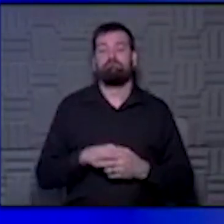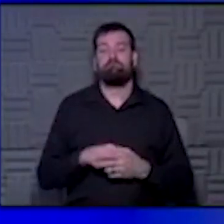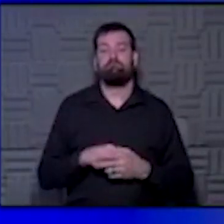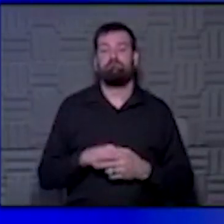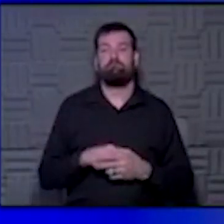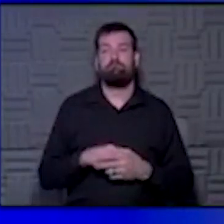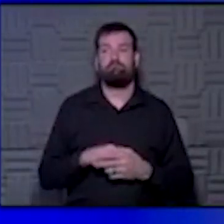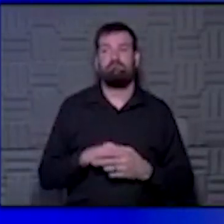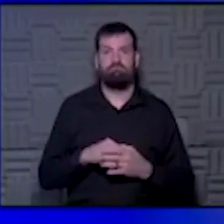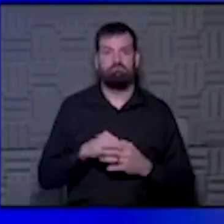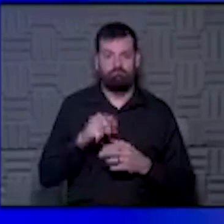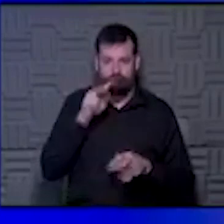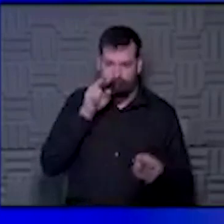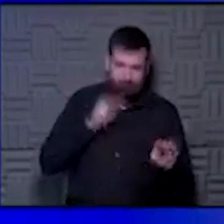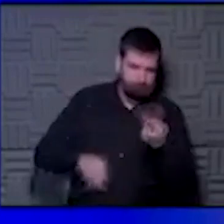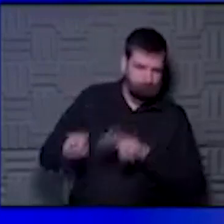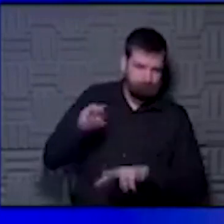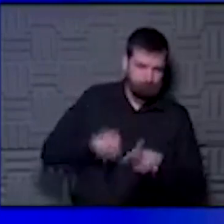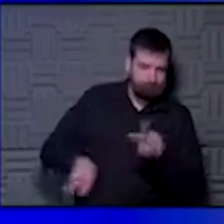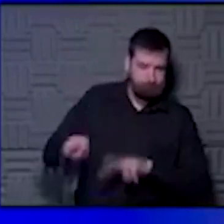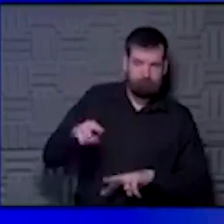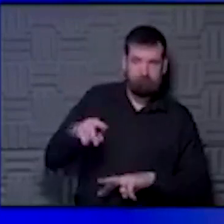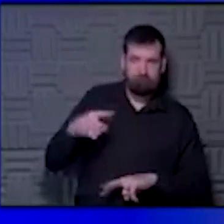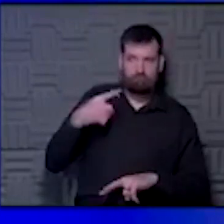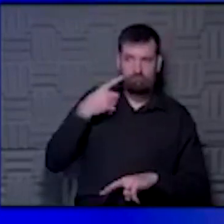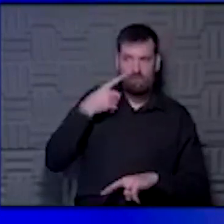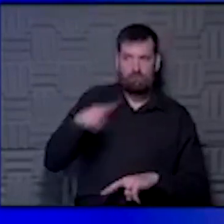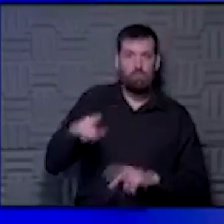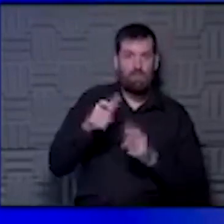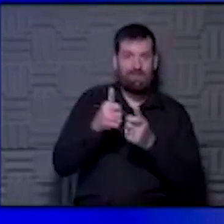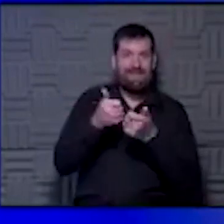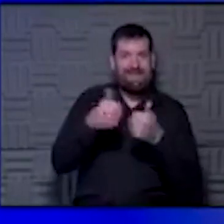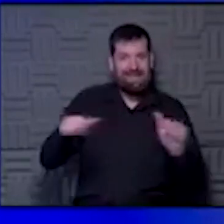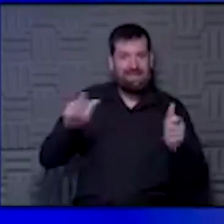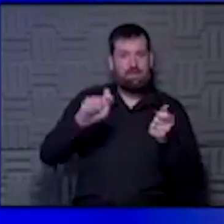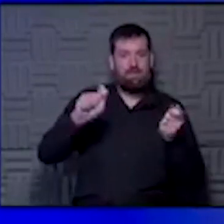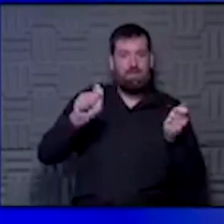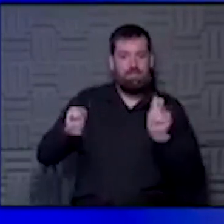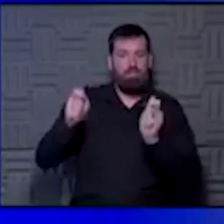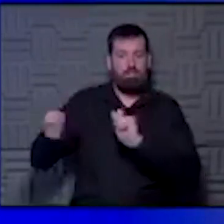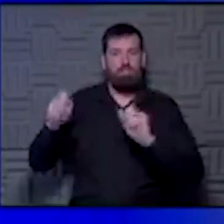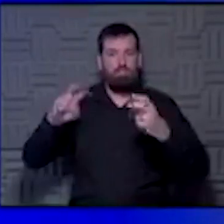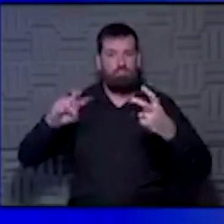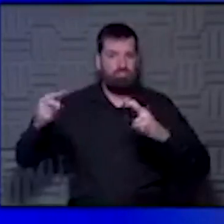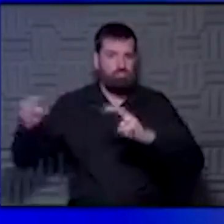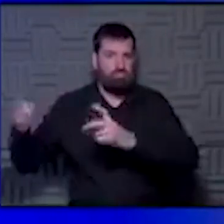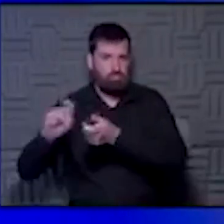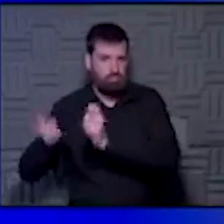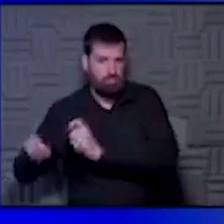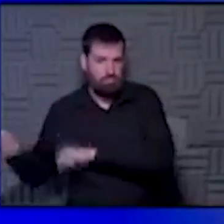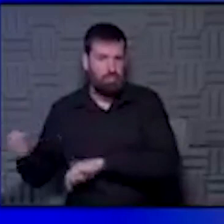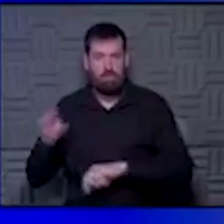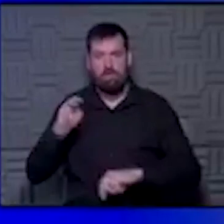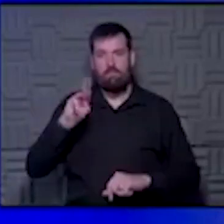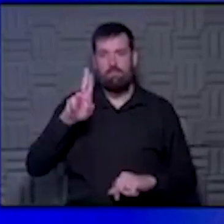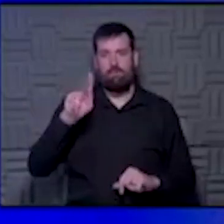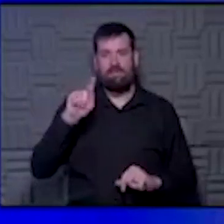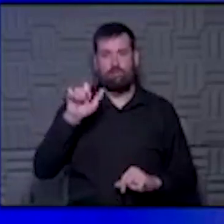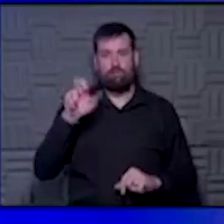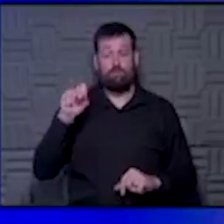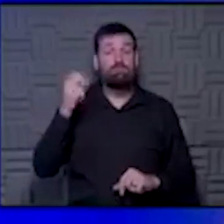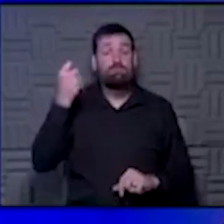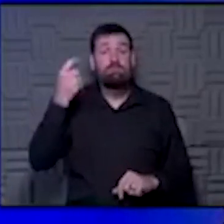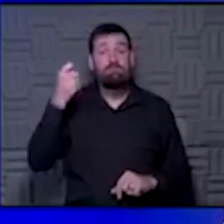There is monitoring going on for any mutations that are happening in the virus, and coronaviruses are known to